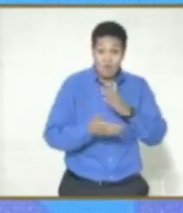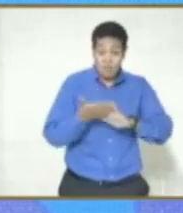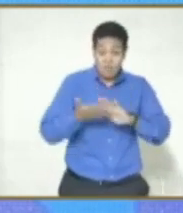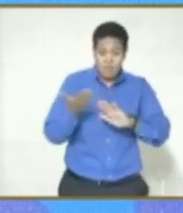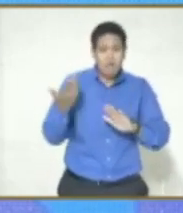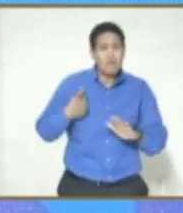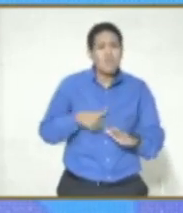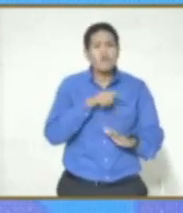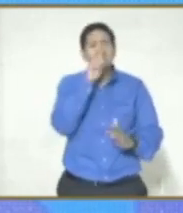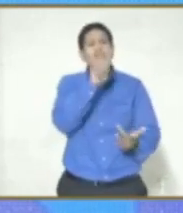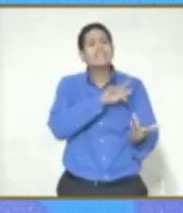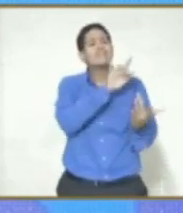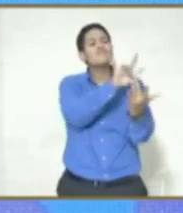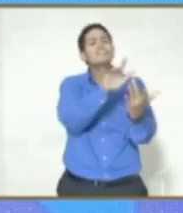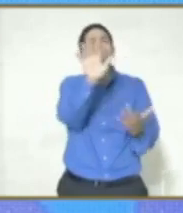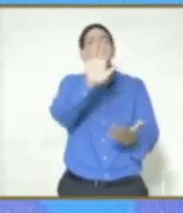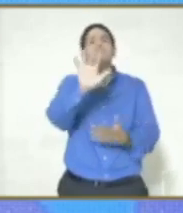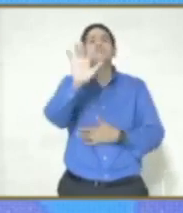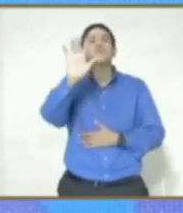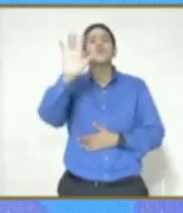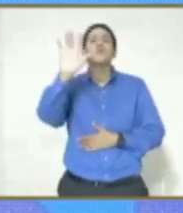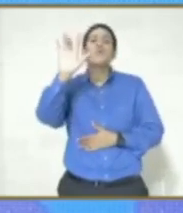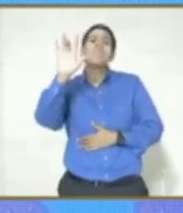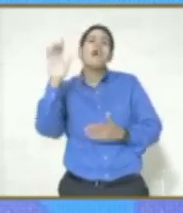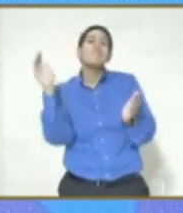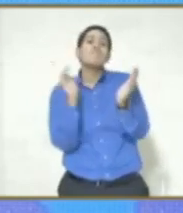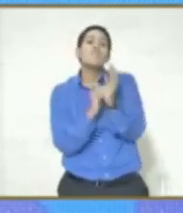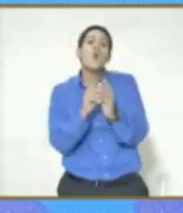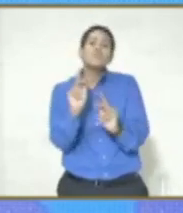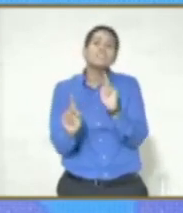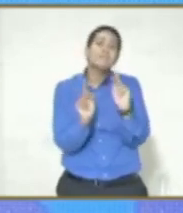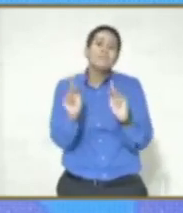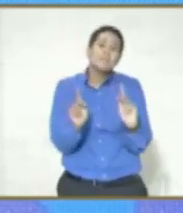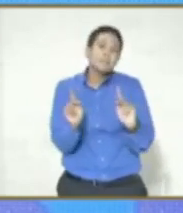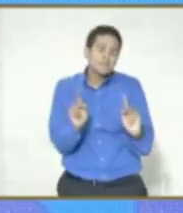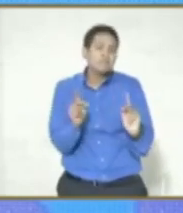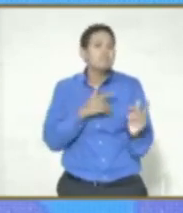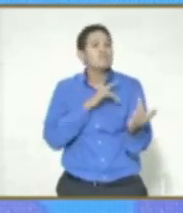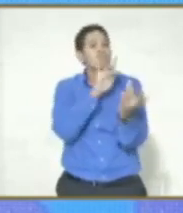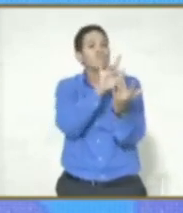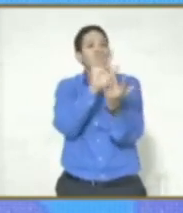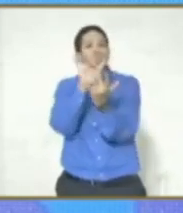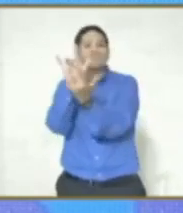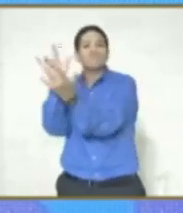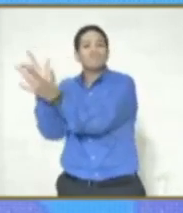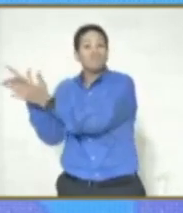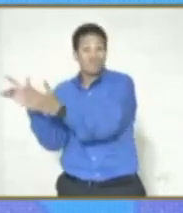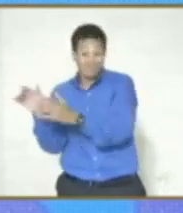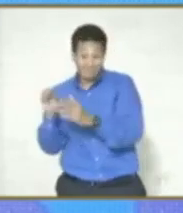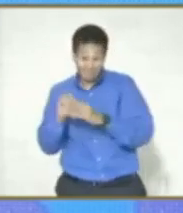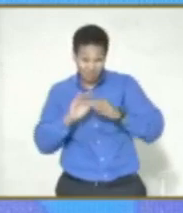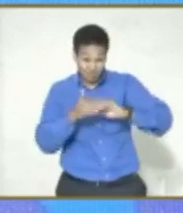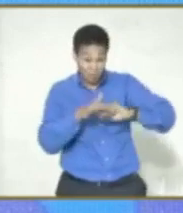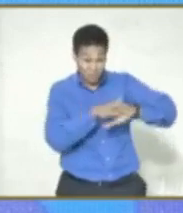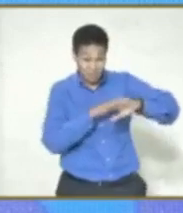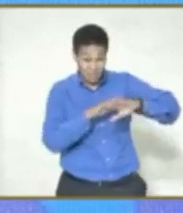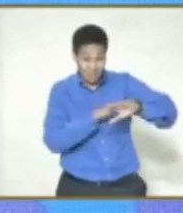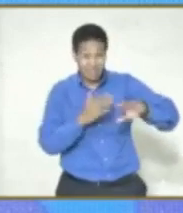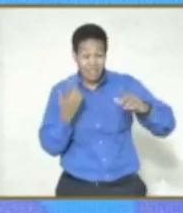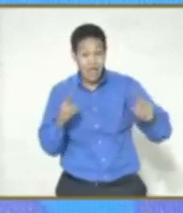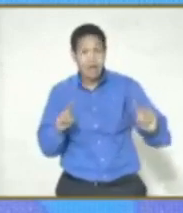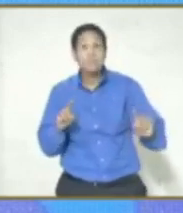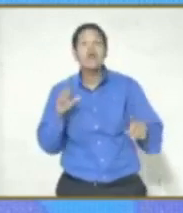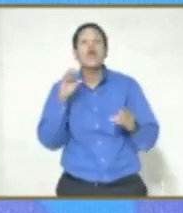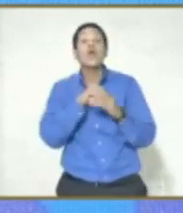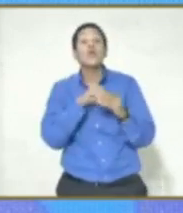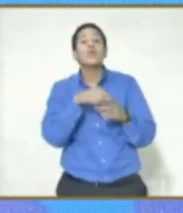have reached some 25,000 persons across the country, including those